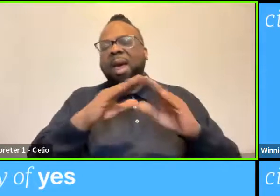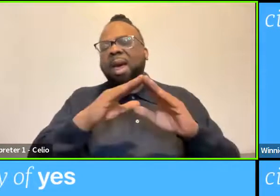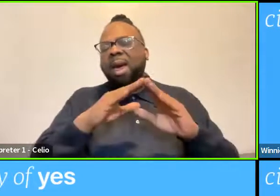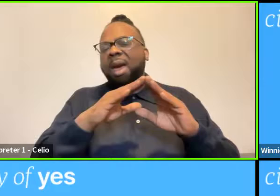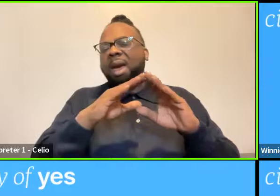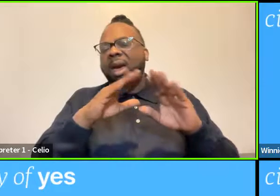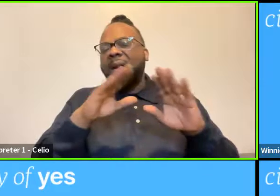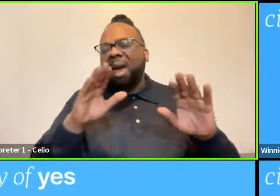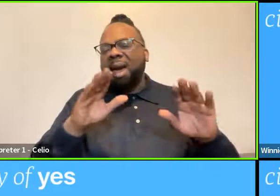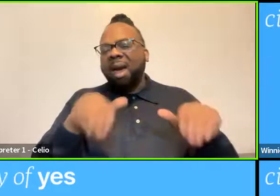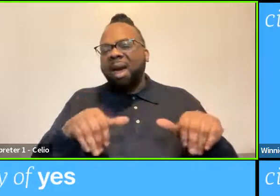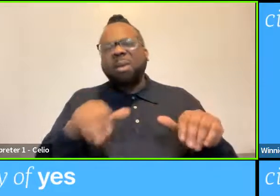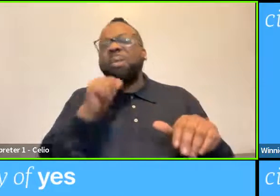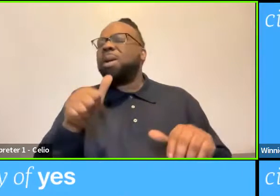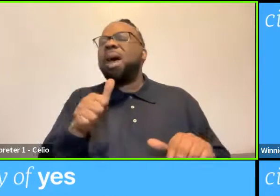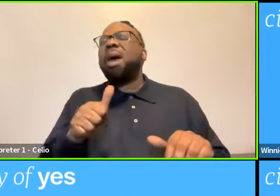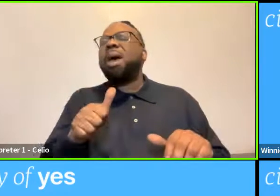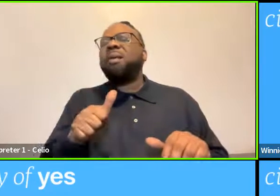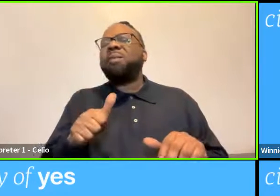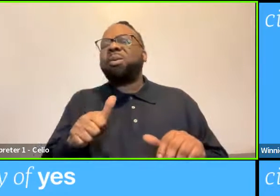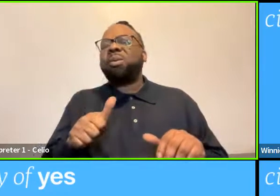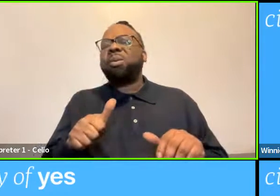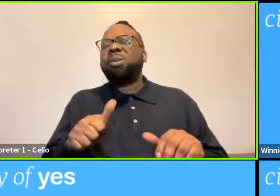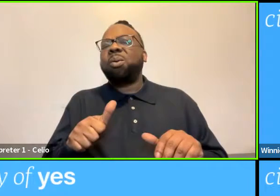face parking mandates as well.